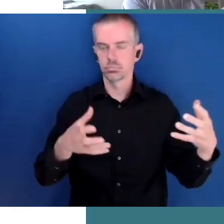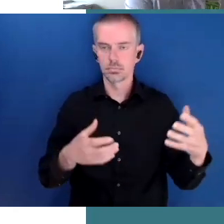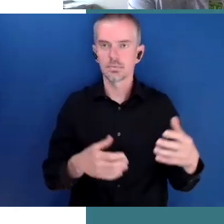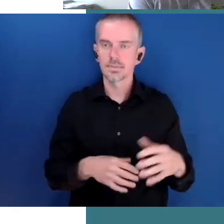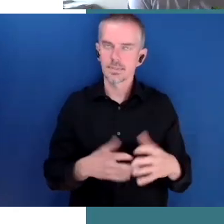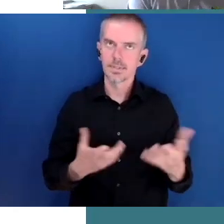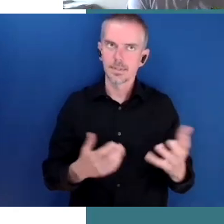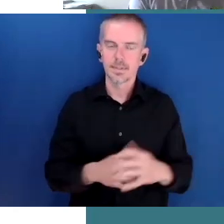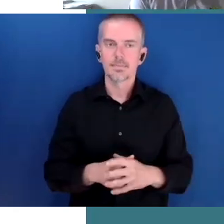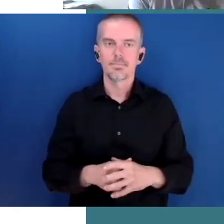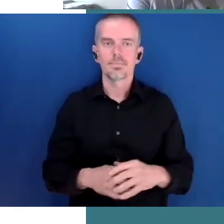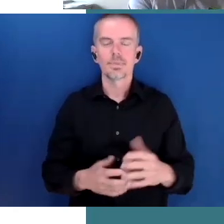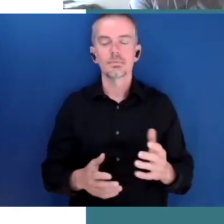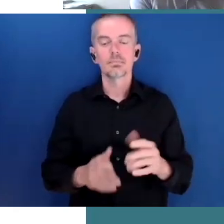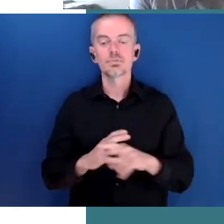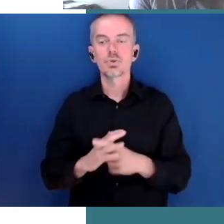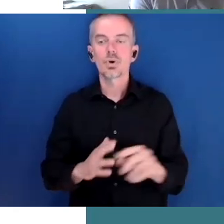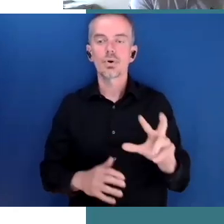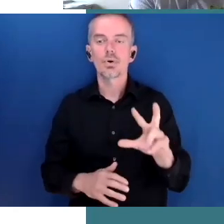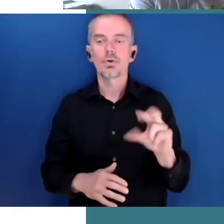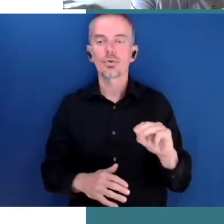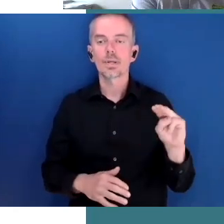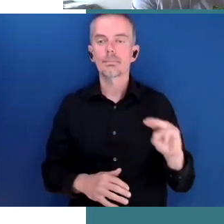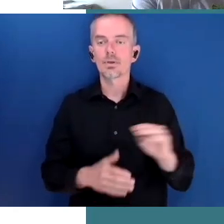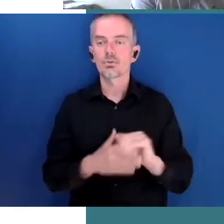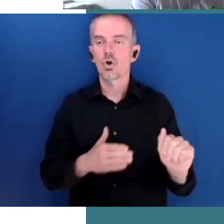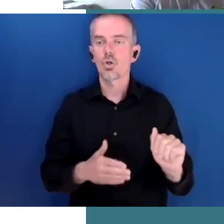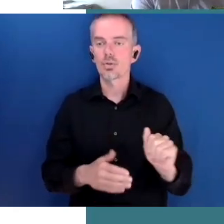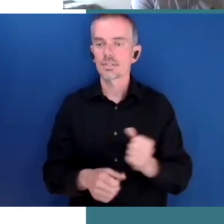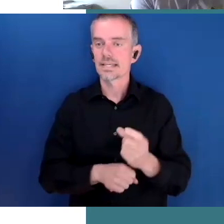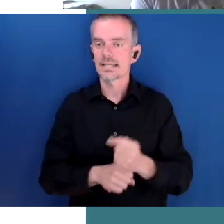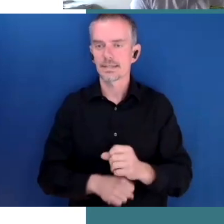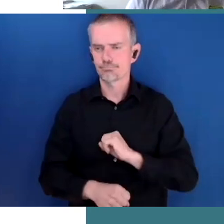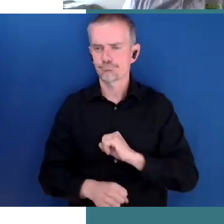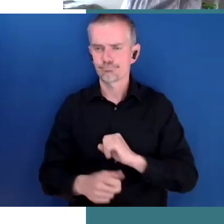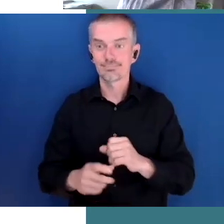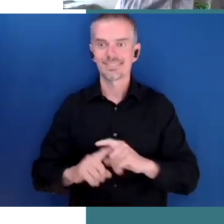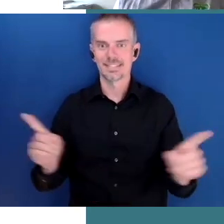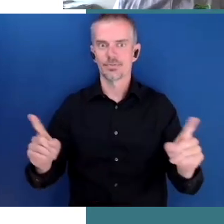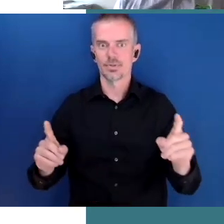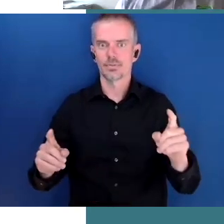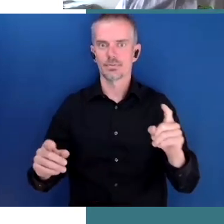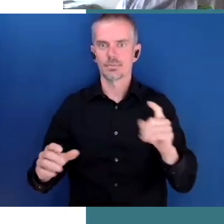When you're a $30 million program a year, it's a very different outreach than when you're a